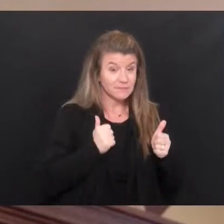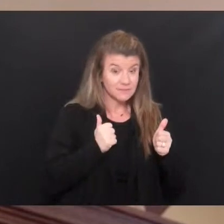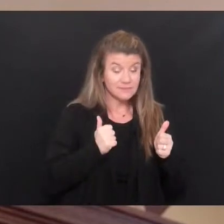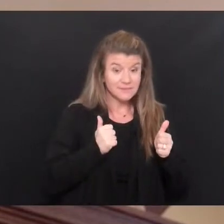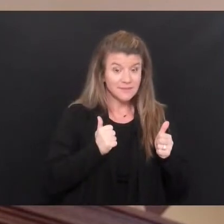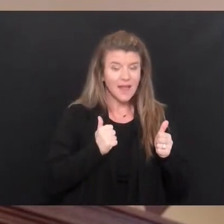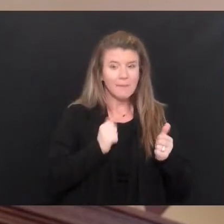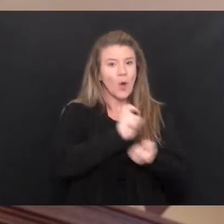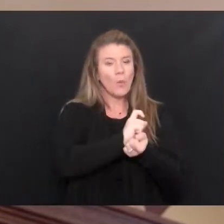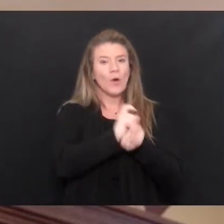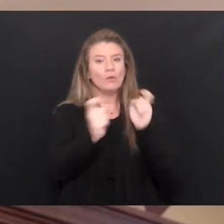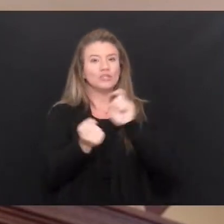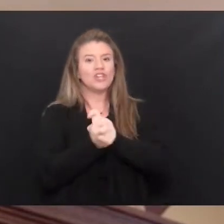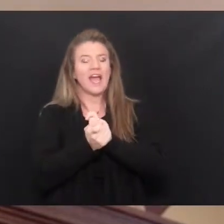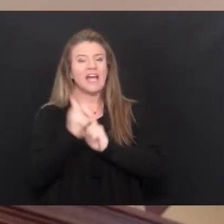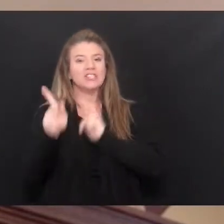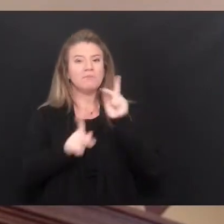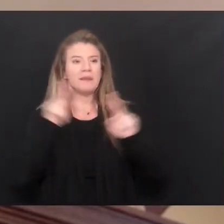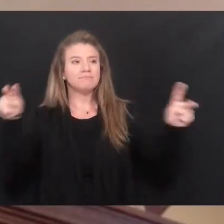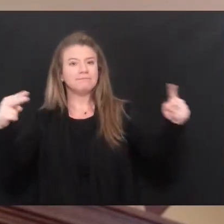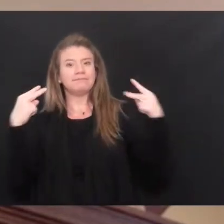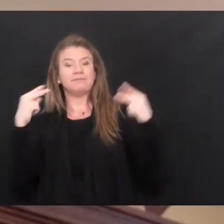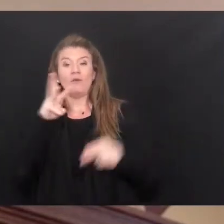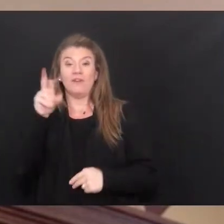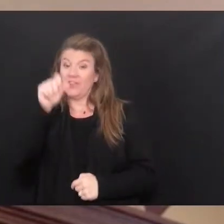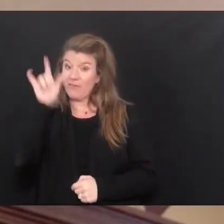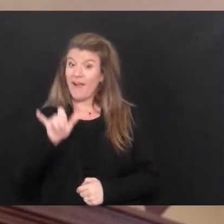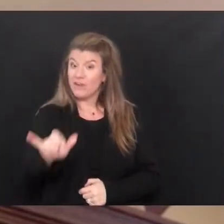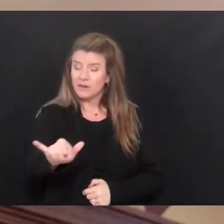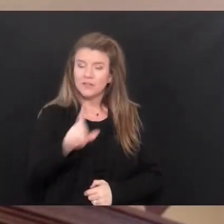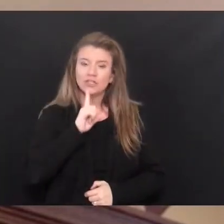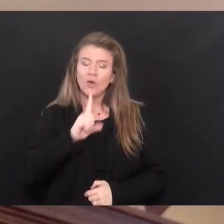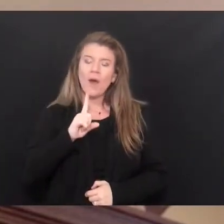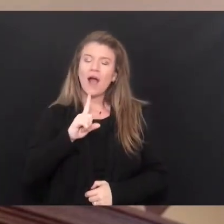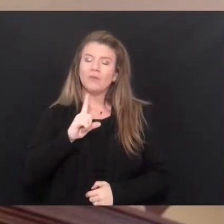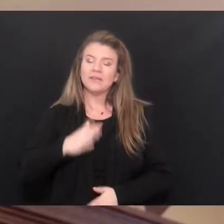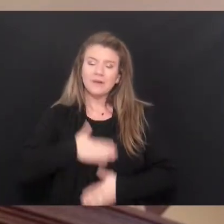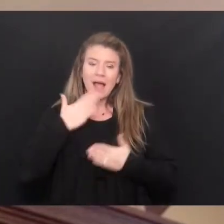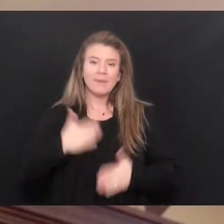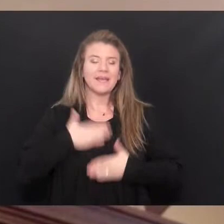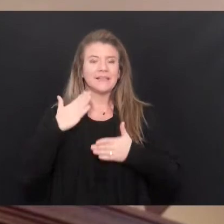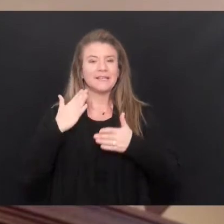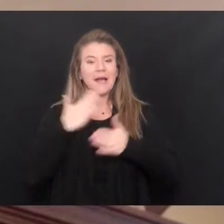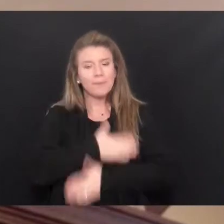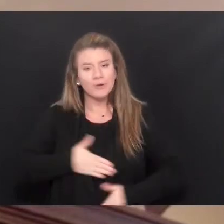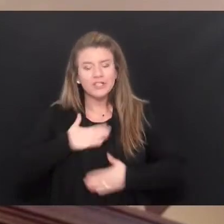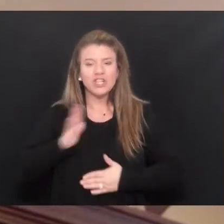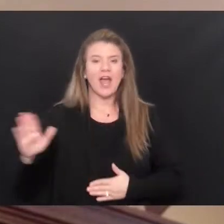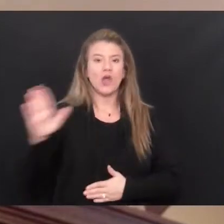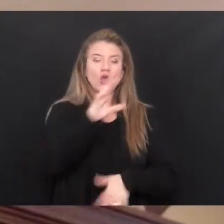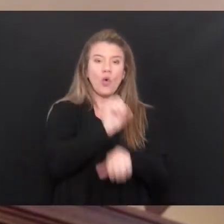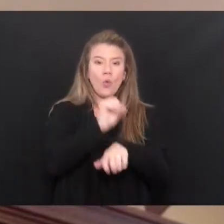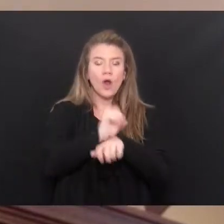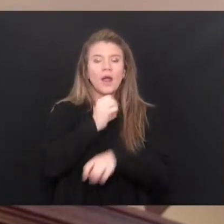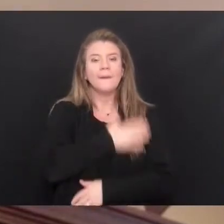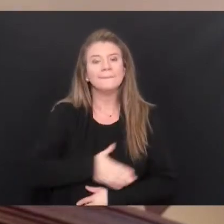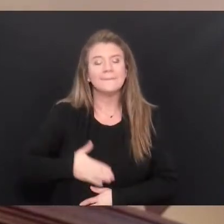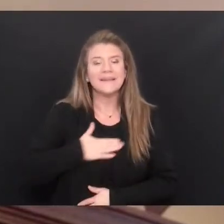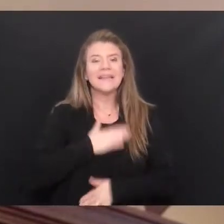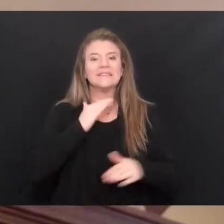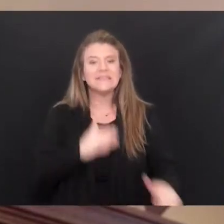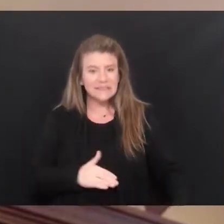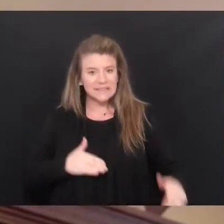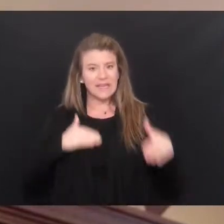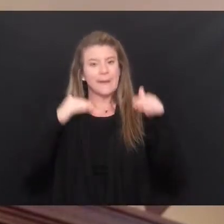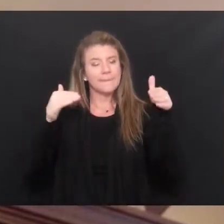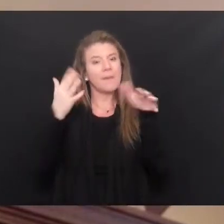we will change West Virginia's image forever. So greatly appreciate the work that's being done. Please, West Virginia, step up